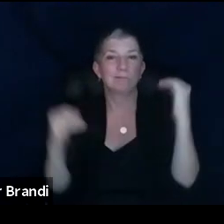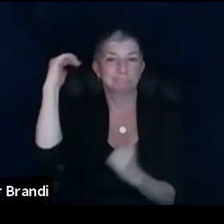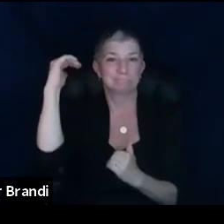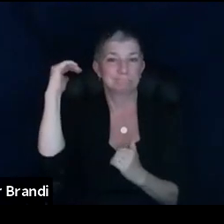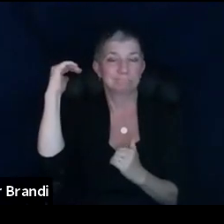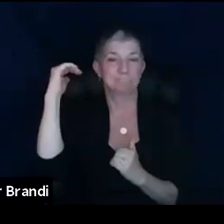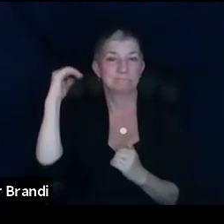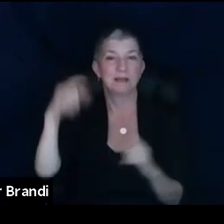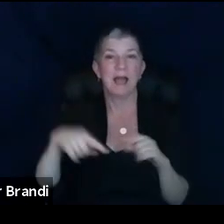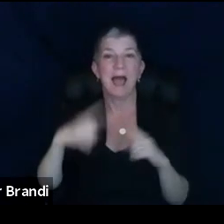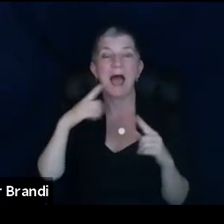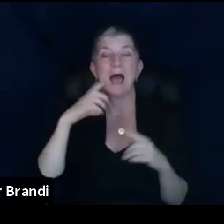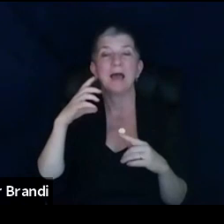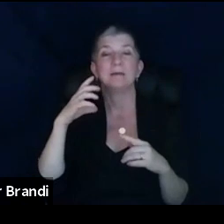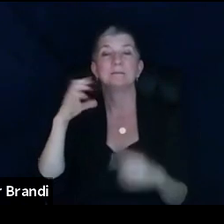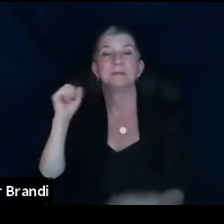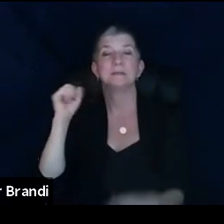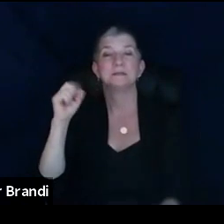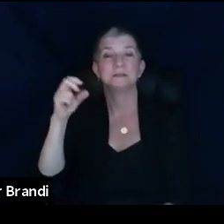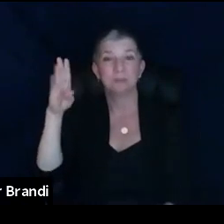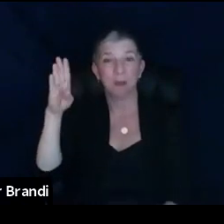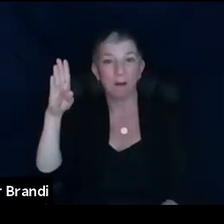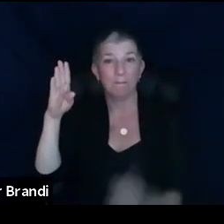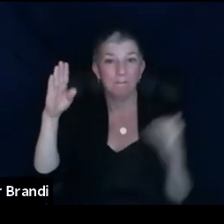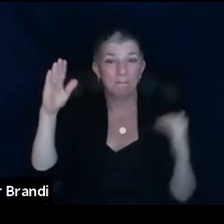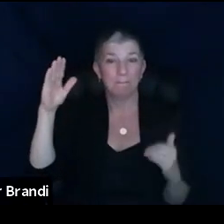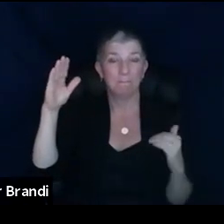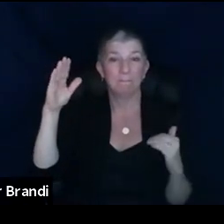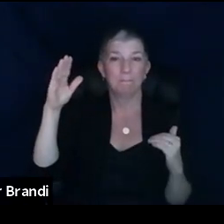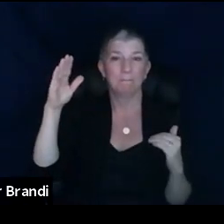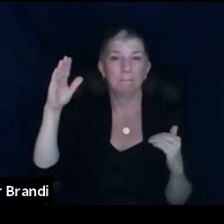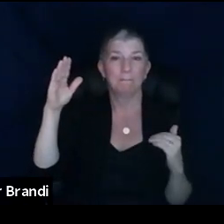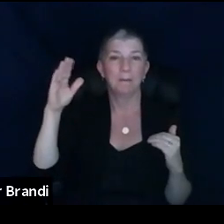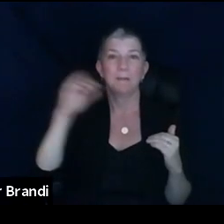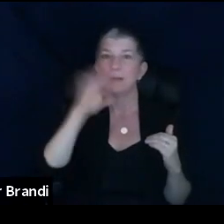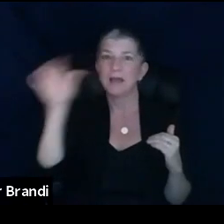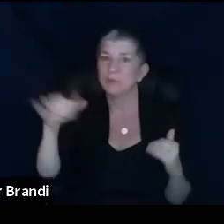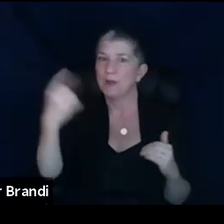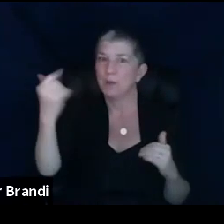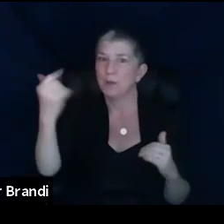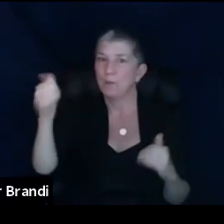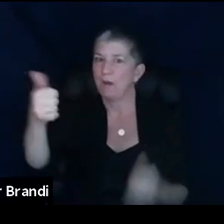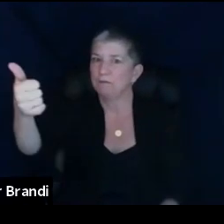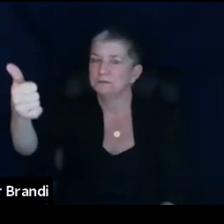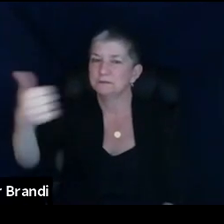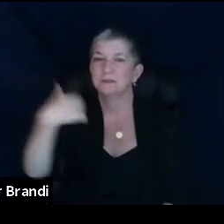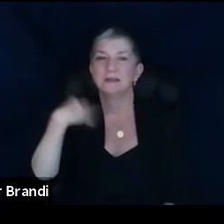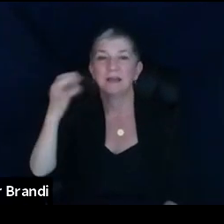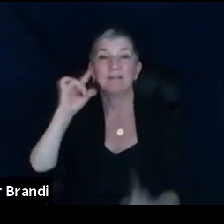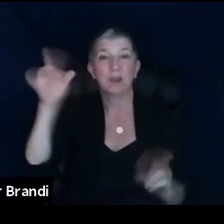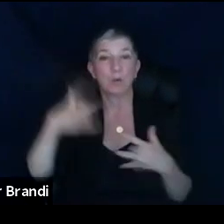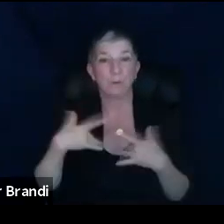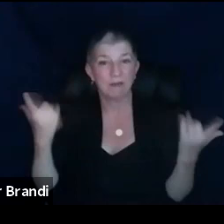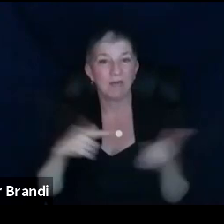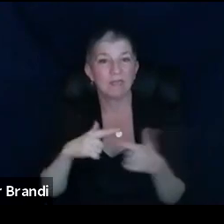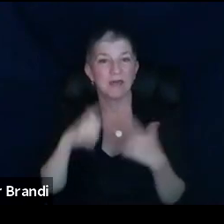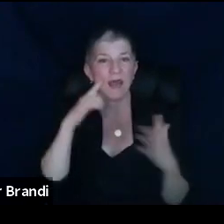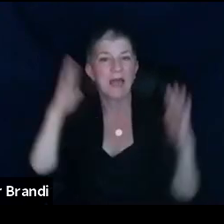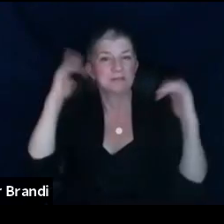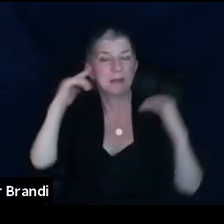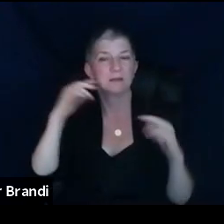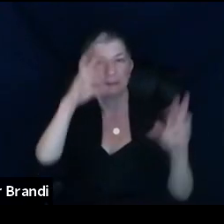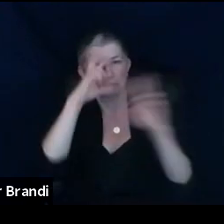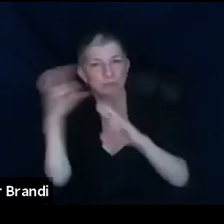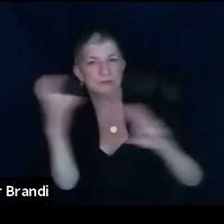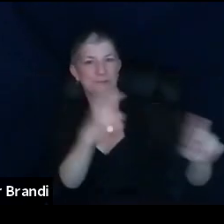I'm submissive to my sir, but I'm not submissive to anybody else, right? So if I go to an event, I expect to be treated with respect,